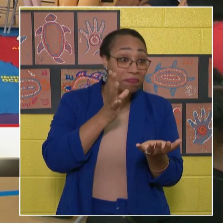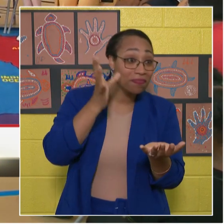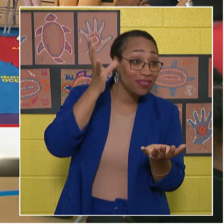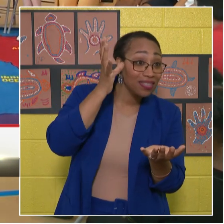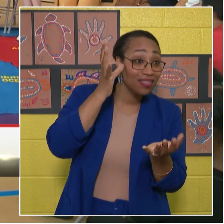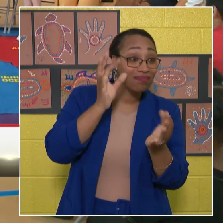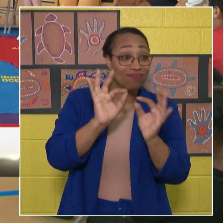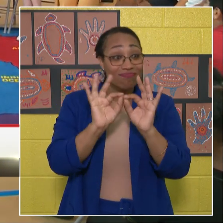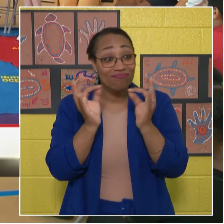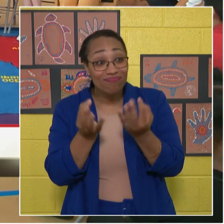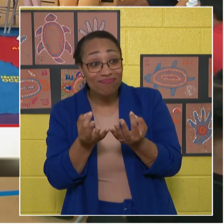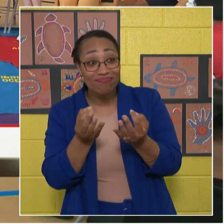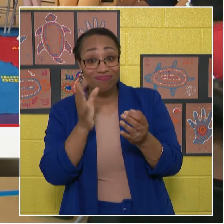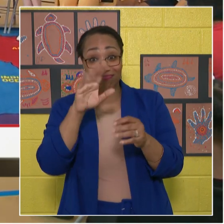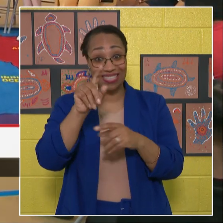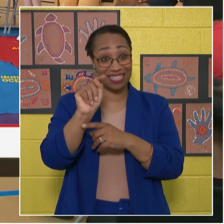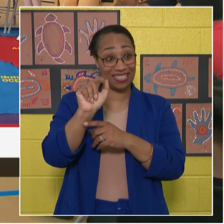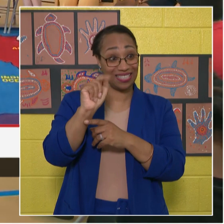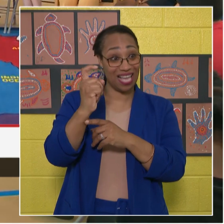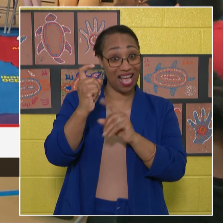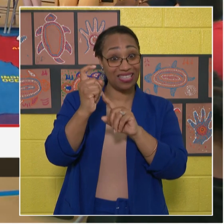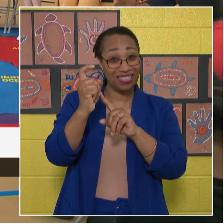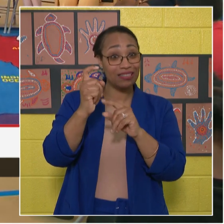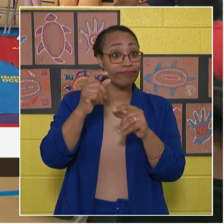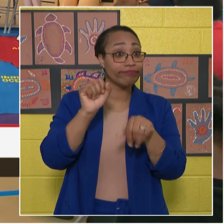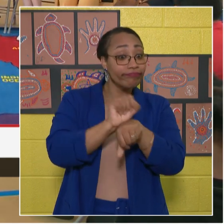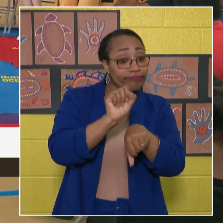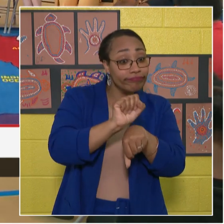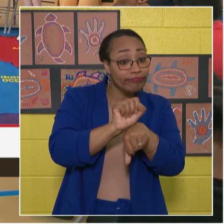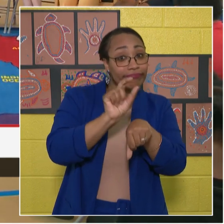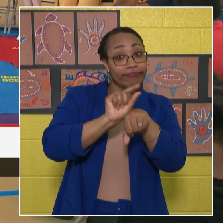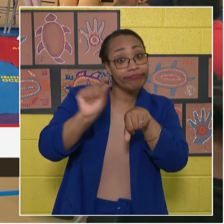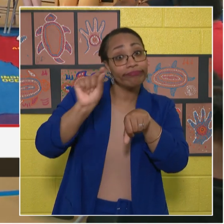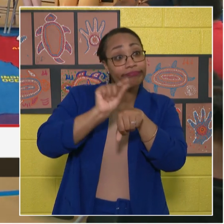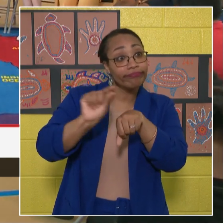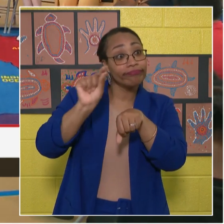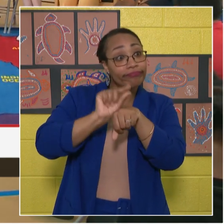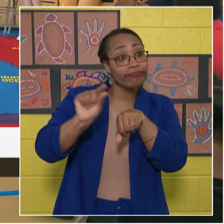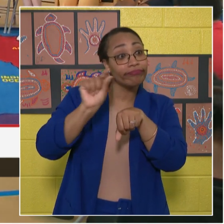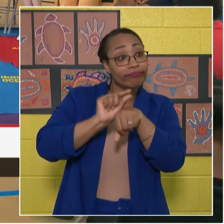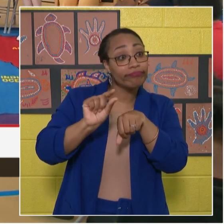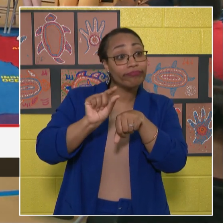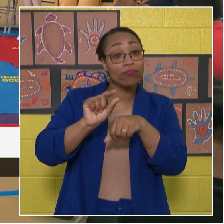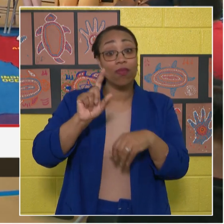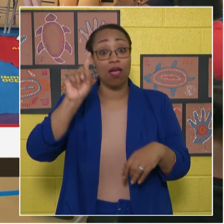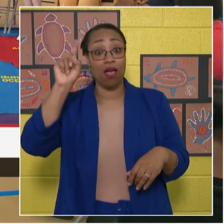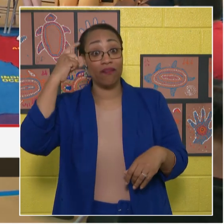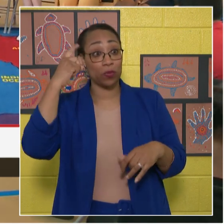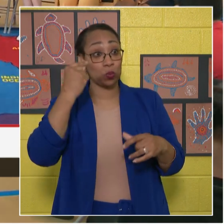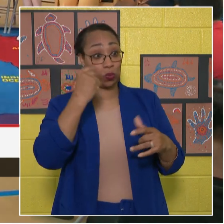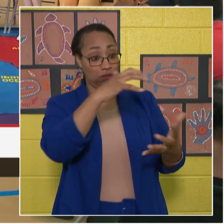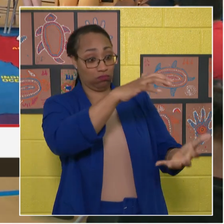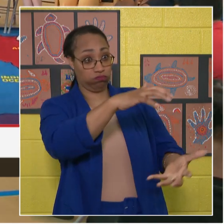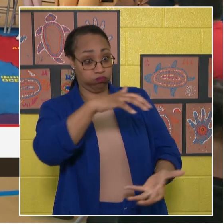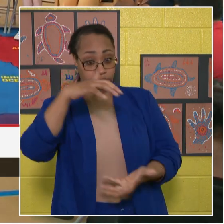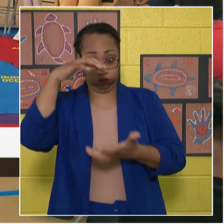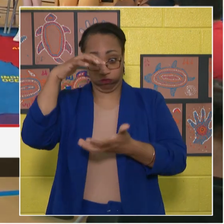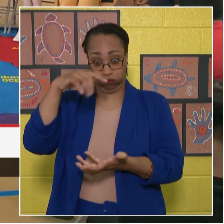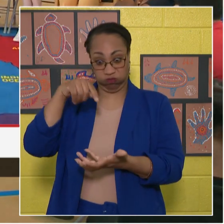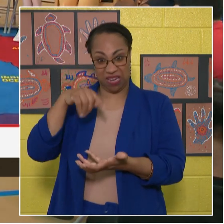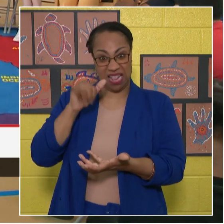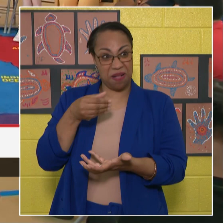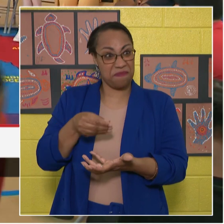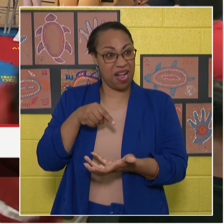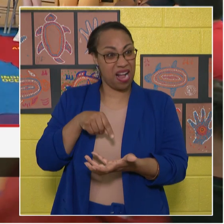government. And my job is to make sure that we accumulate that money and